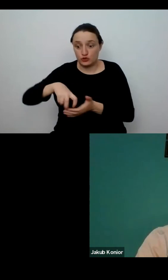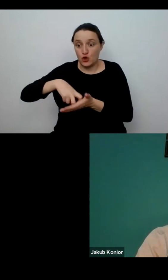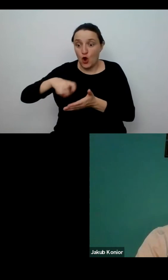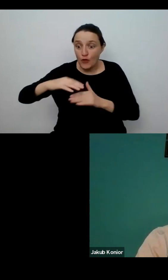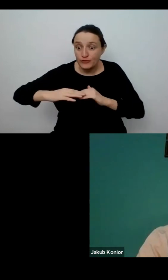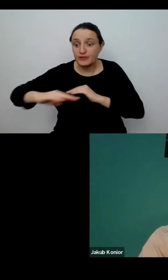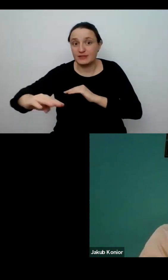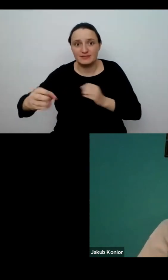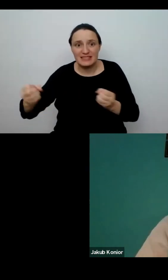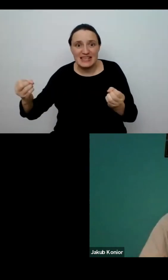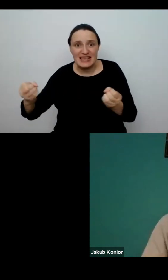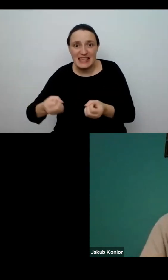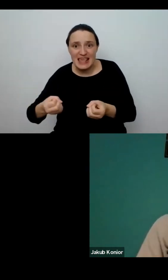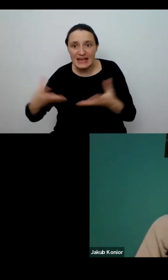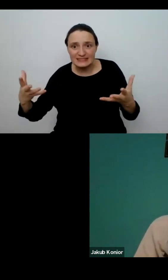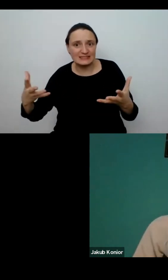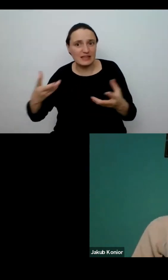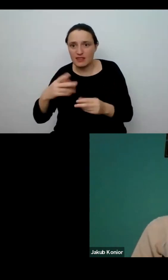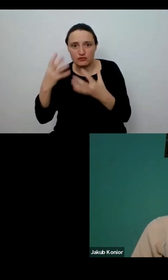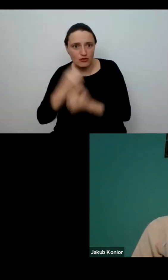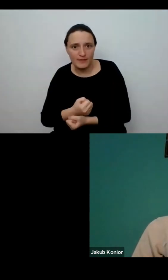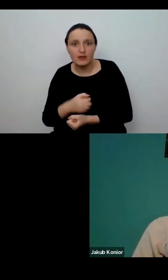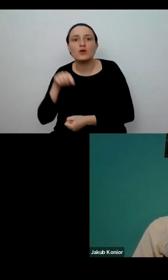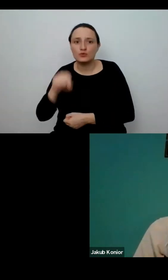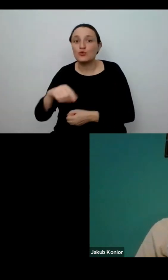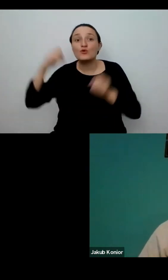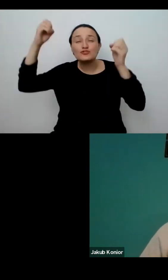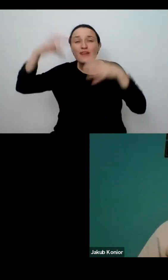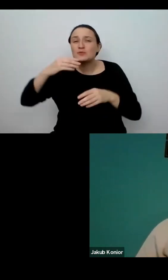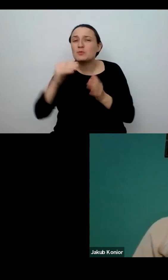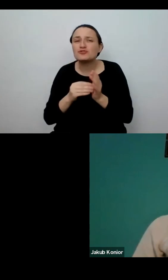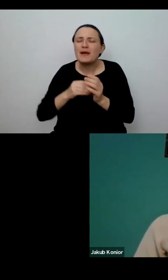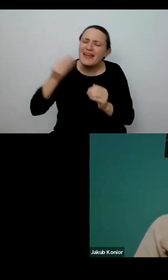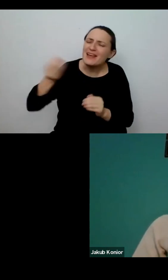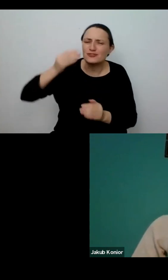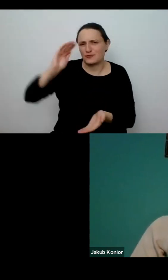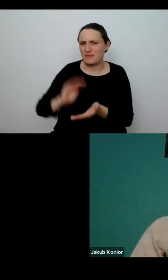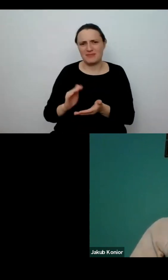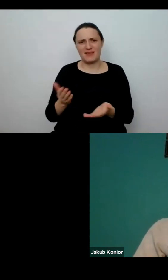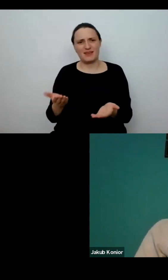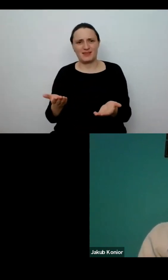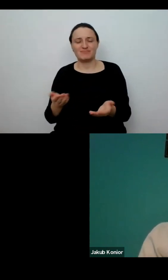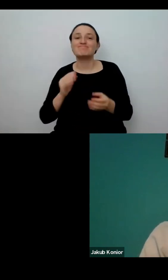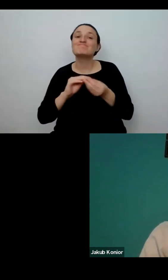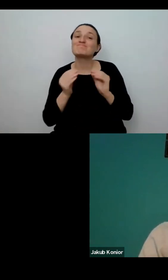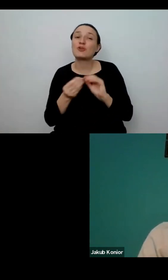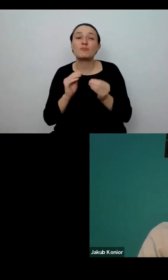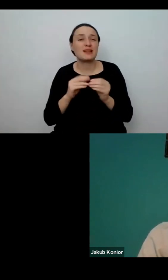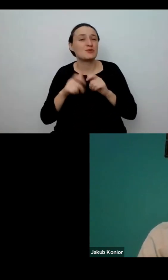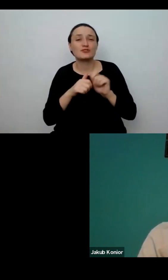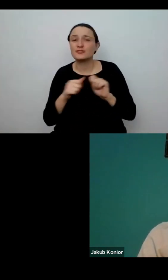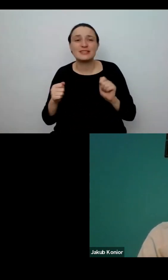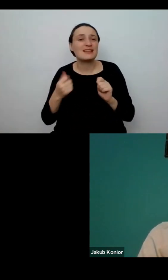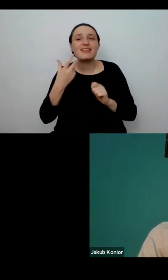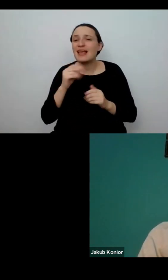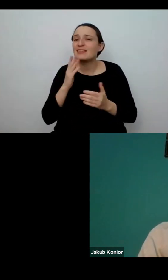less illumination. And this is how we solve the problem, not by just changing the technology of